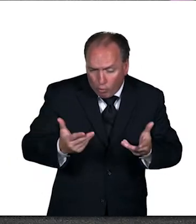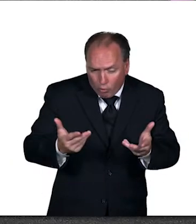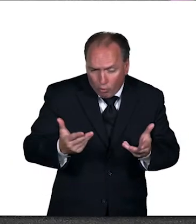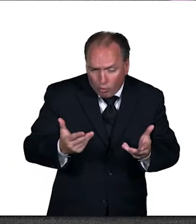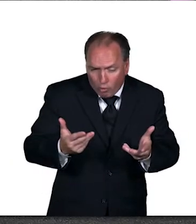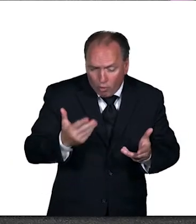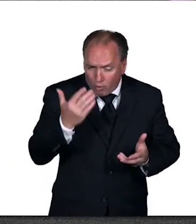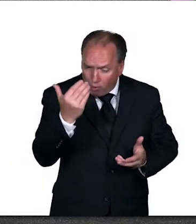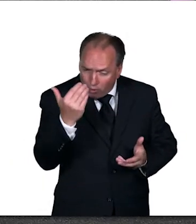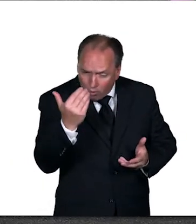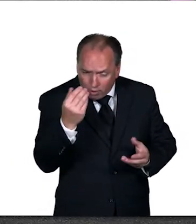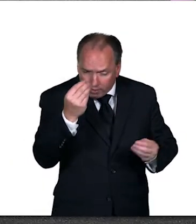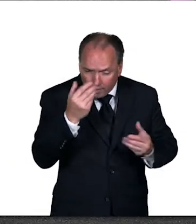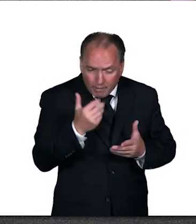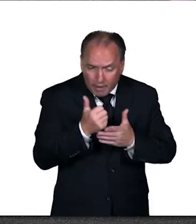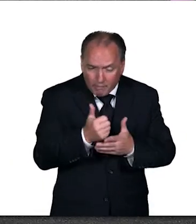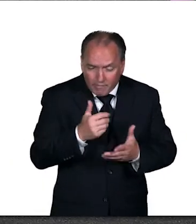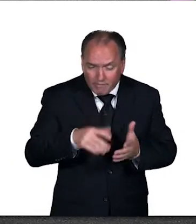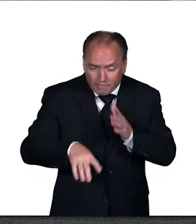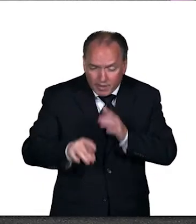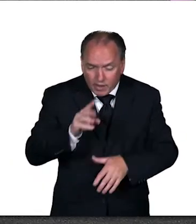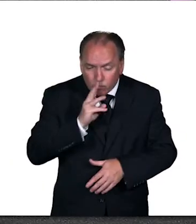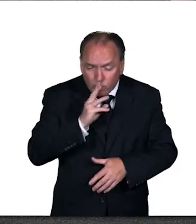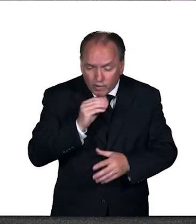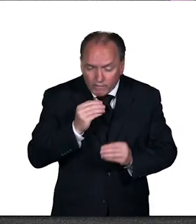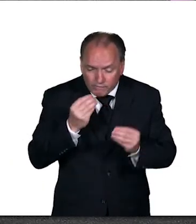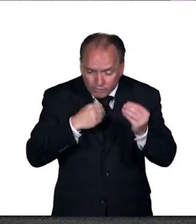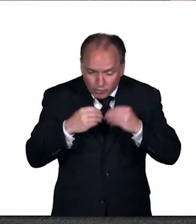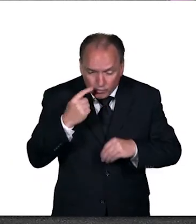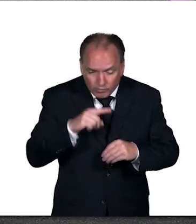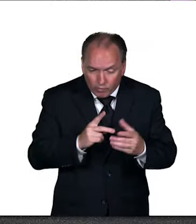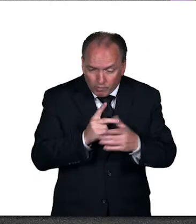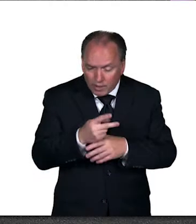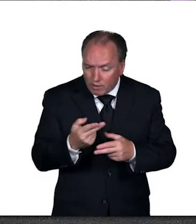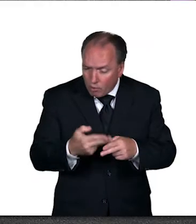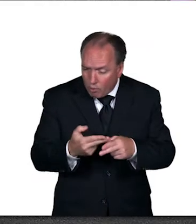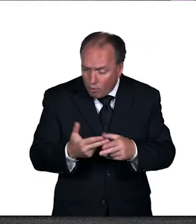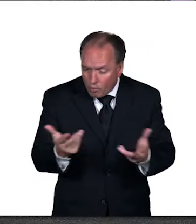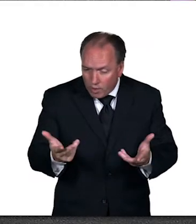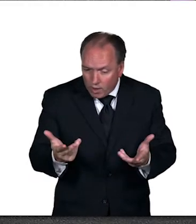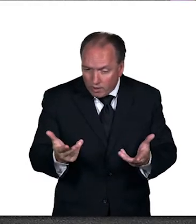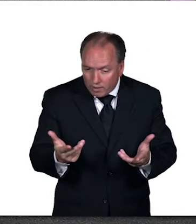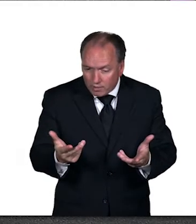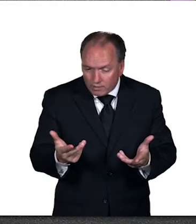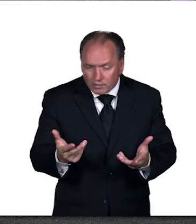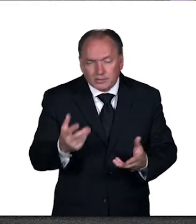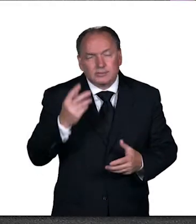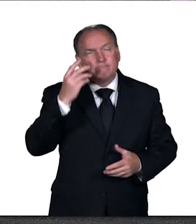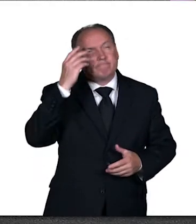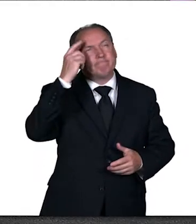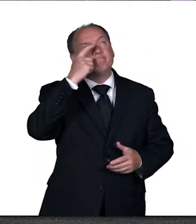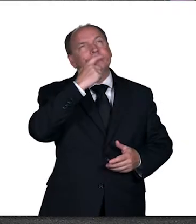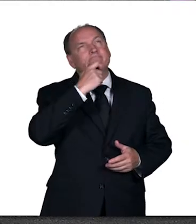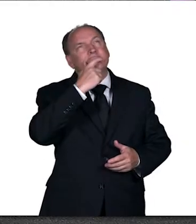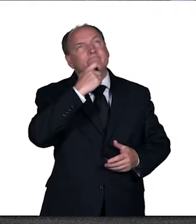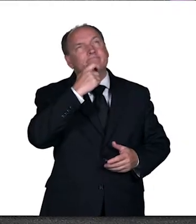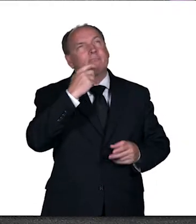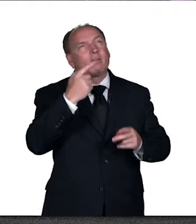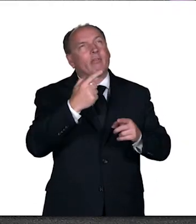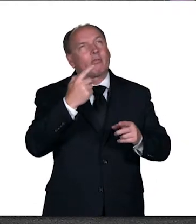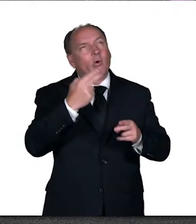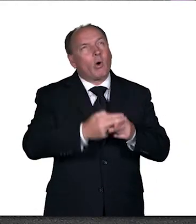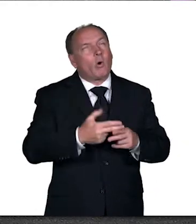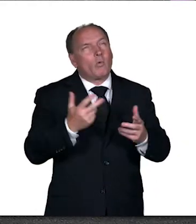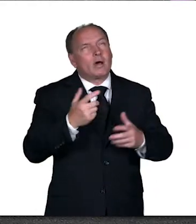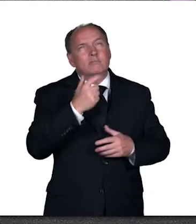really long to help find water and food for the plant. Okay, so what do you think those were called? All right,